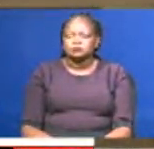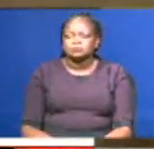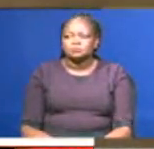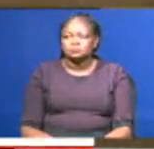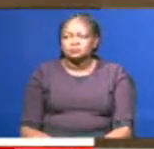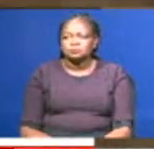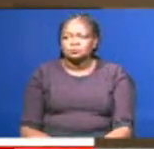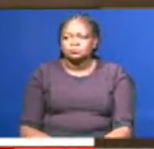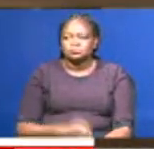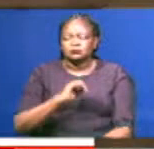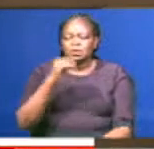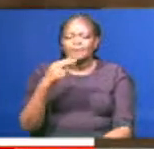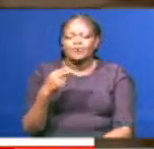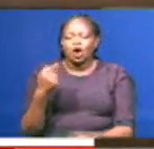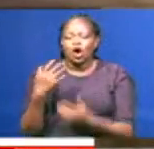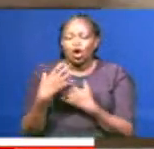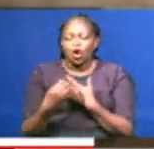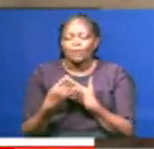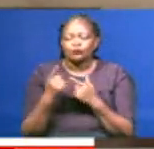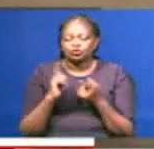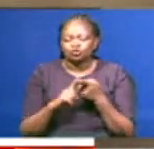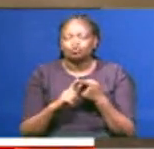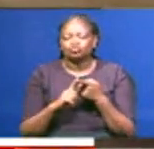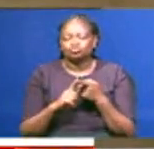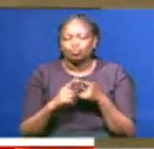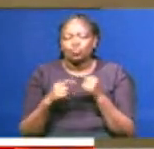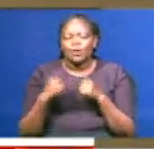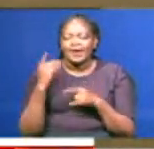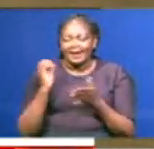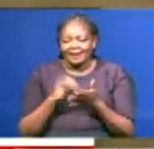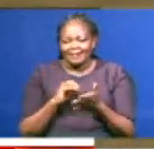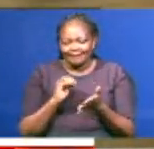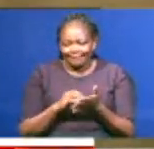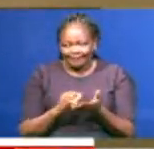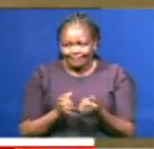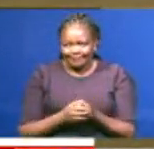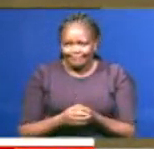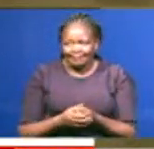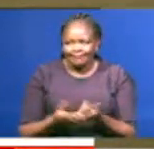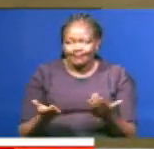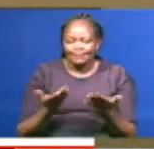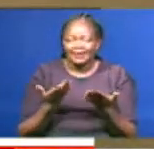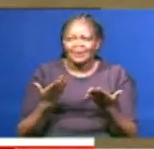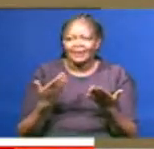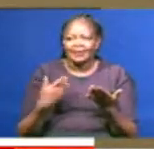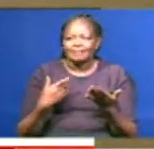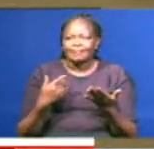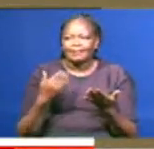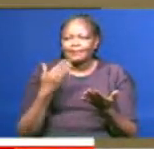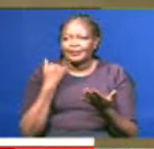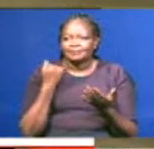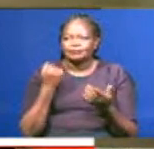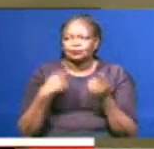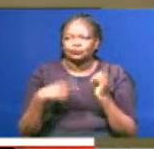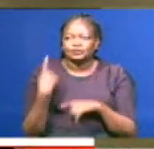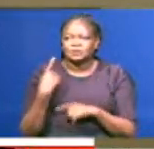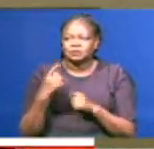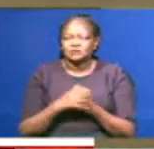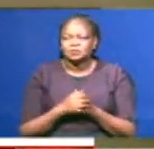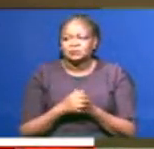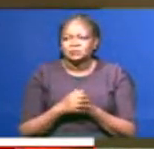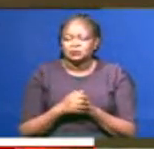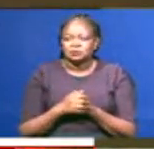Jeremiah hopes to replicate his KNRC 1 Machakos Rally form, where he registered his career first victory in the Rally 3